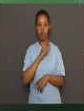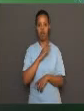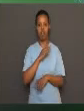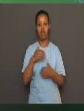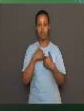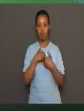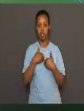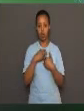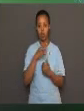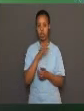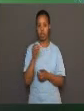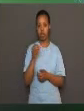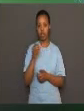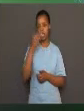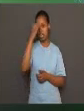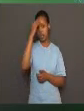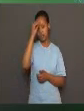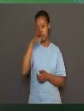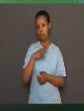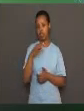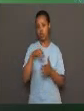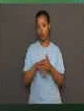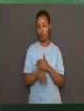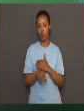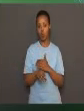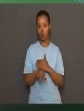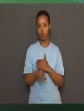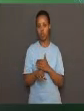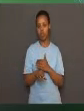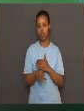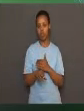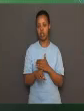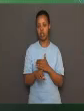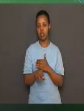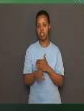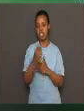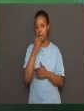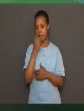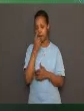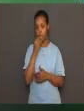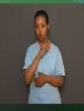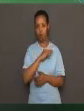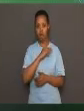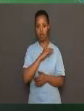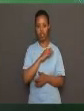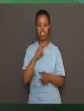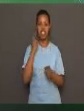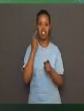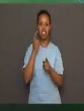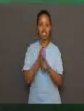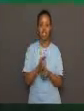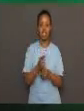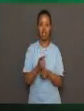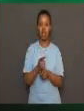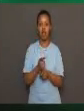animals and people learning to associate behaviors with specific consequences.